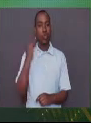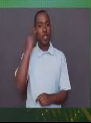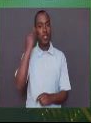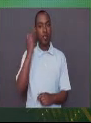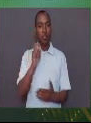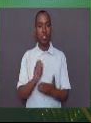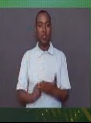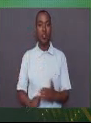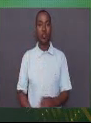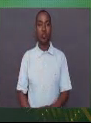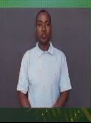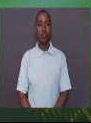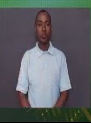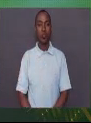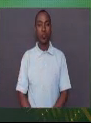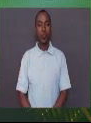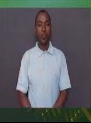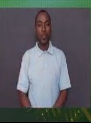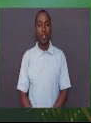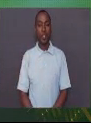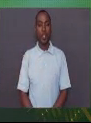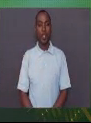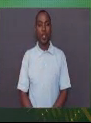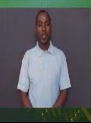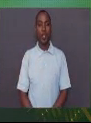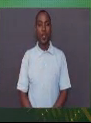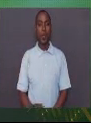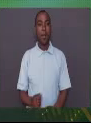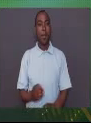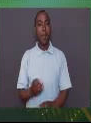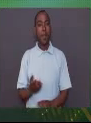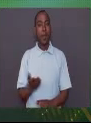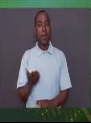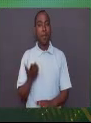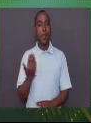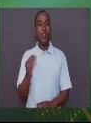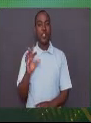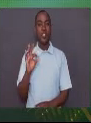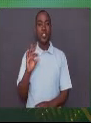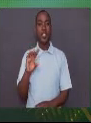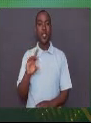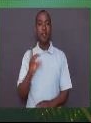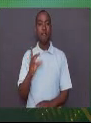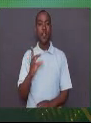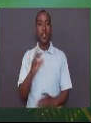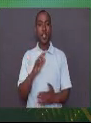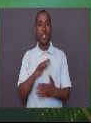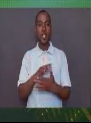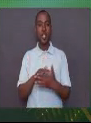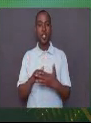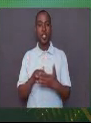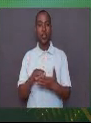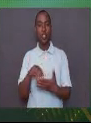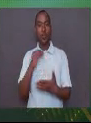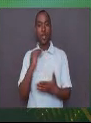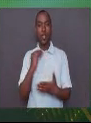ideas. Based on what we discovered in our grade 9 course,